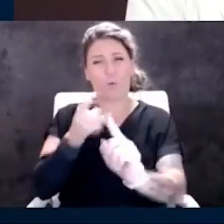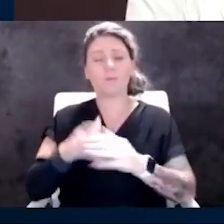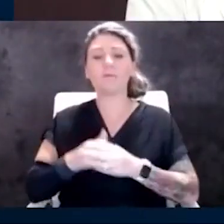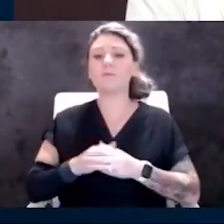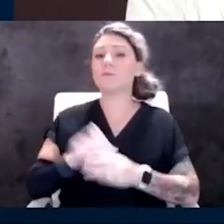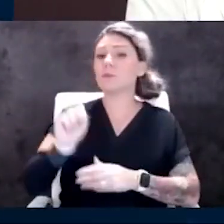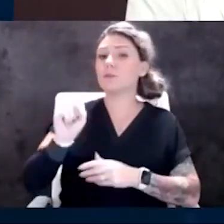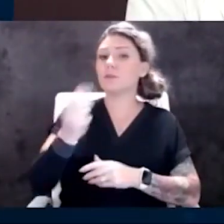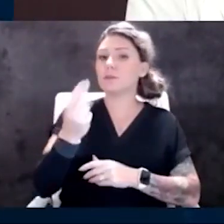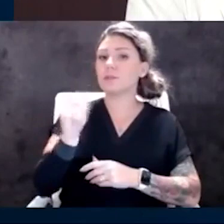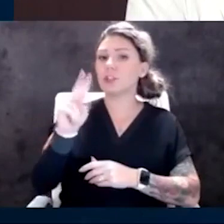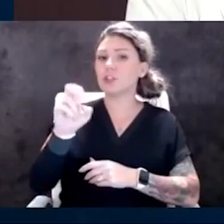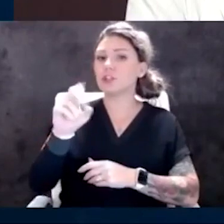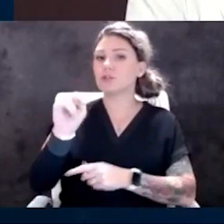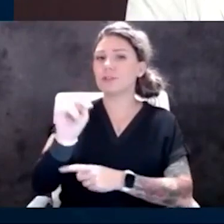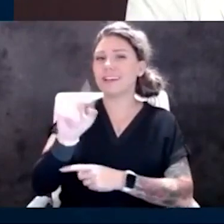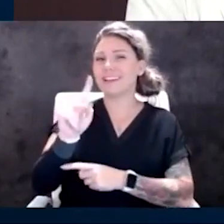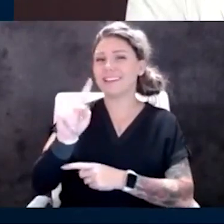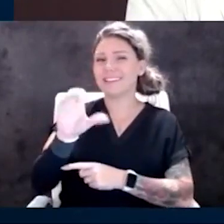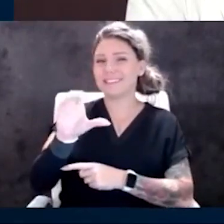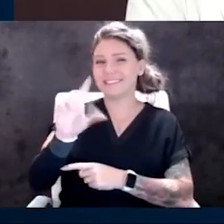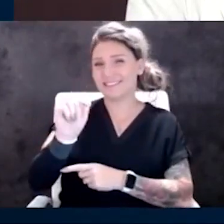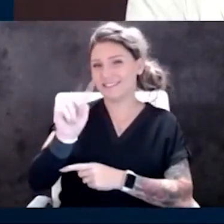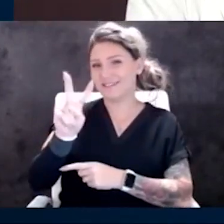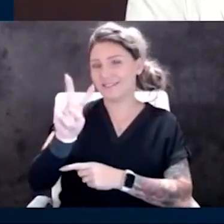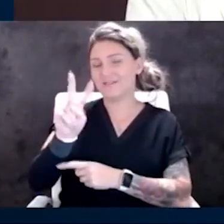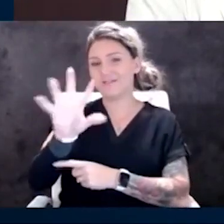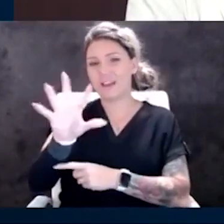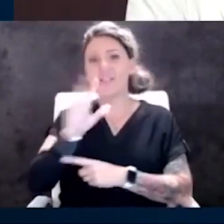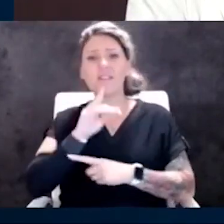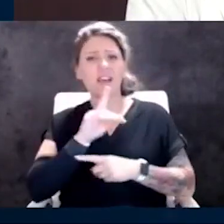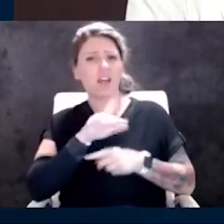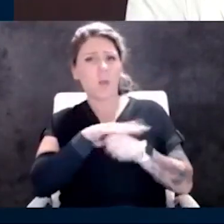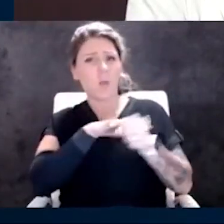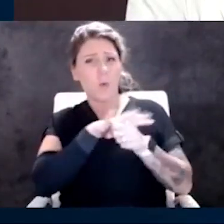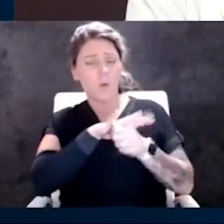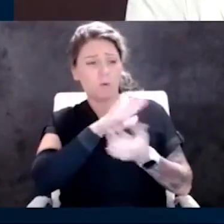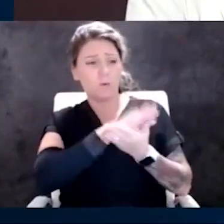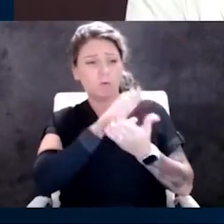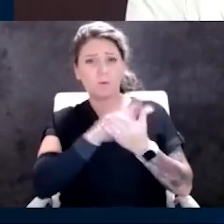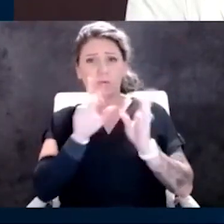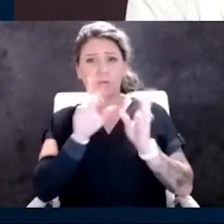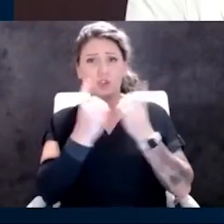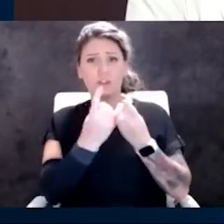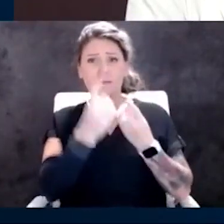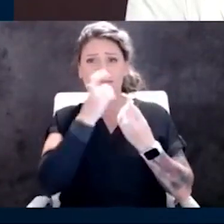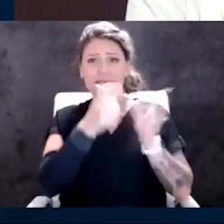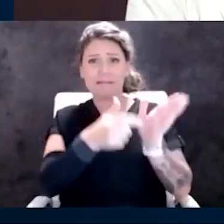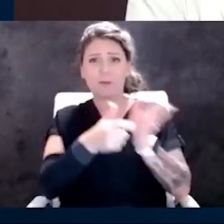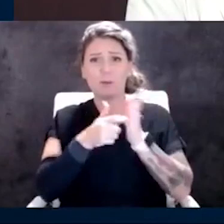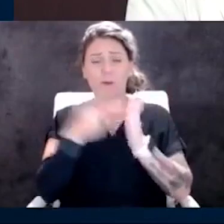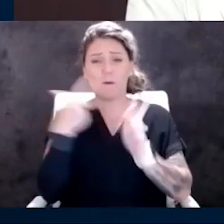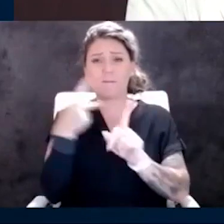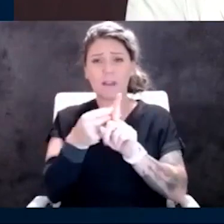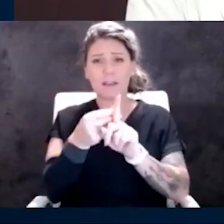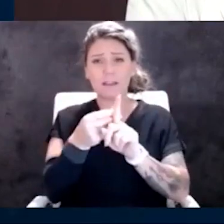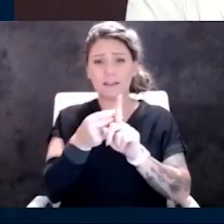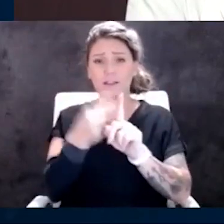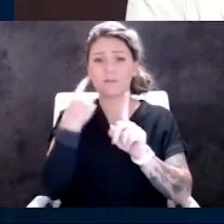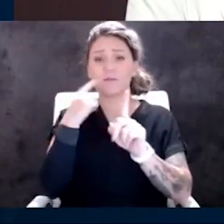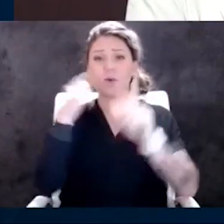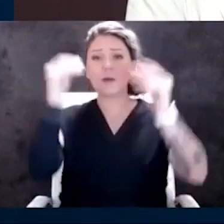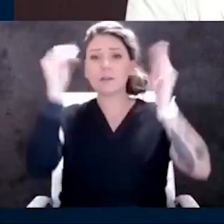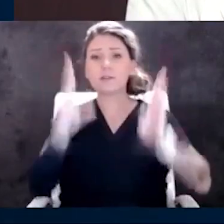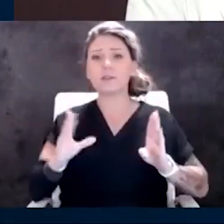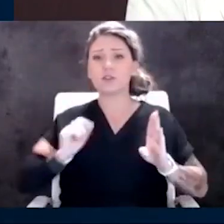KCTV5 has a question for you. A major local school district decided this week to not require vaccination for teachers and staff, saying